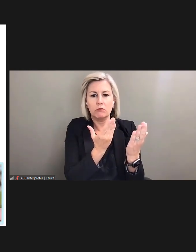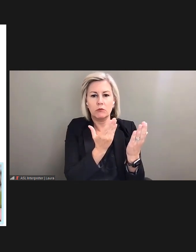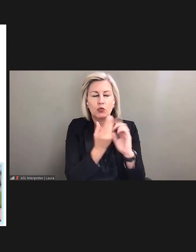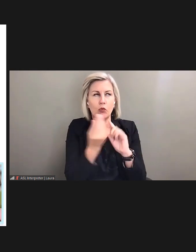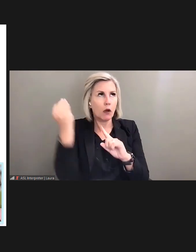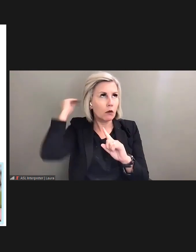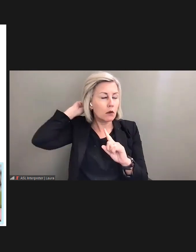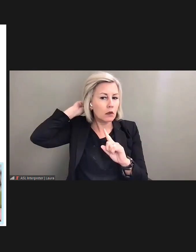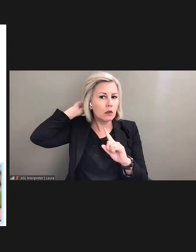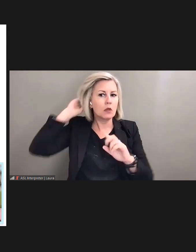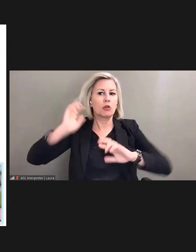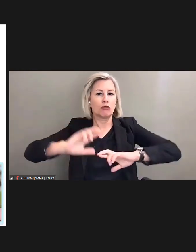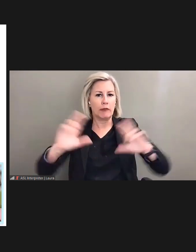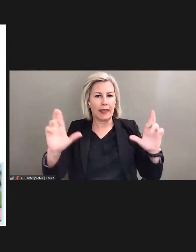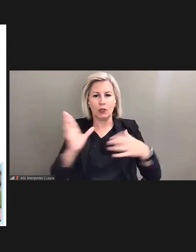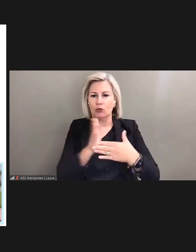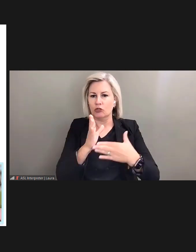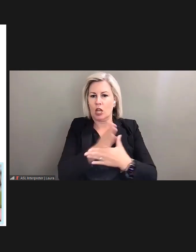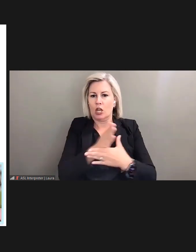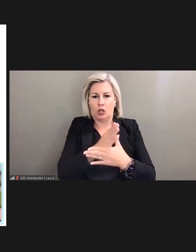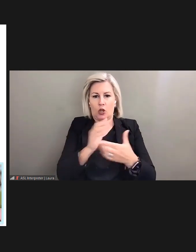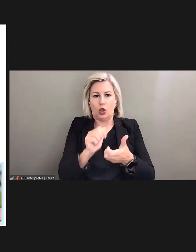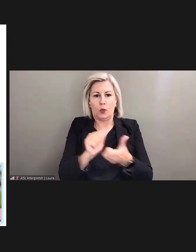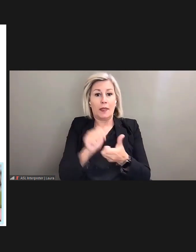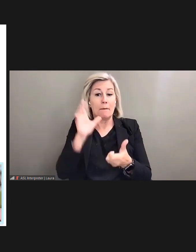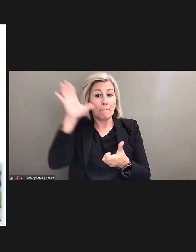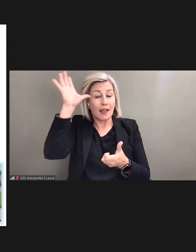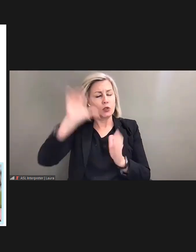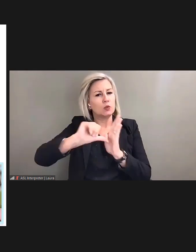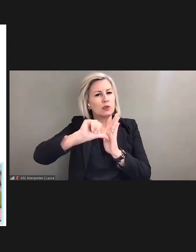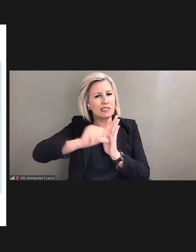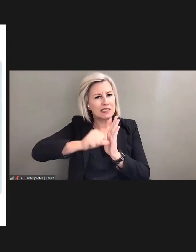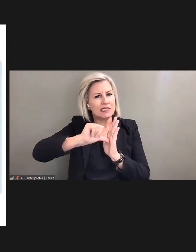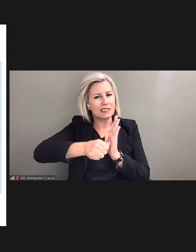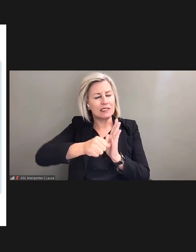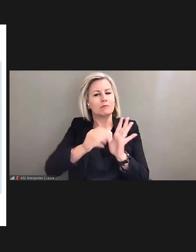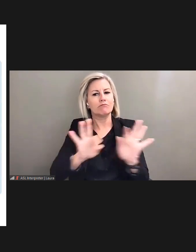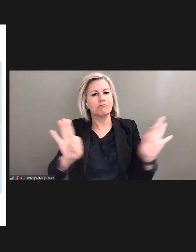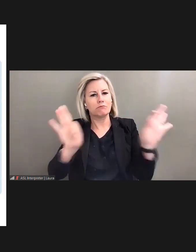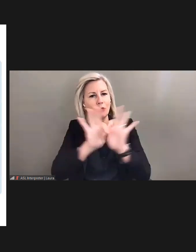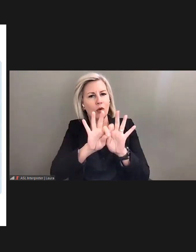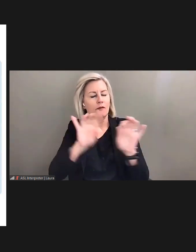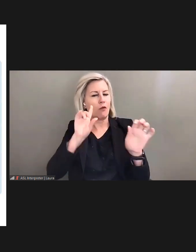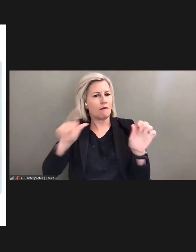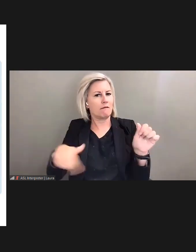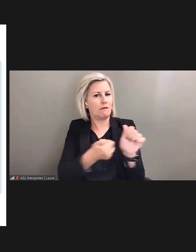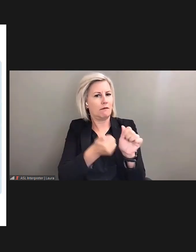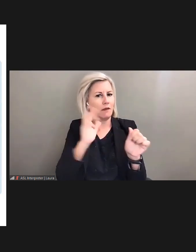mind, ready to share with parents to reinforce the value of following up.